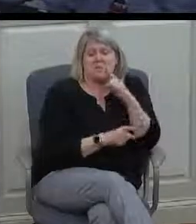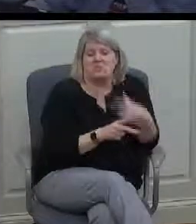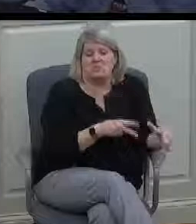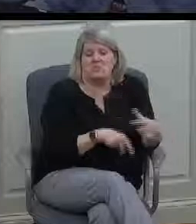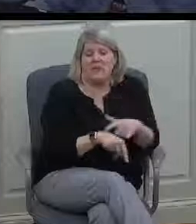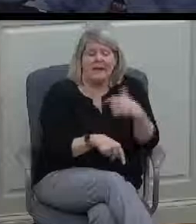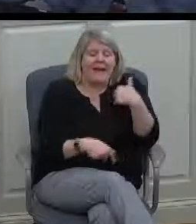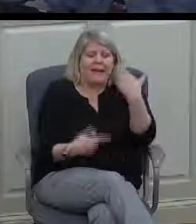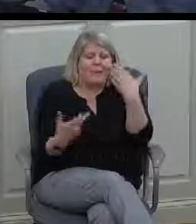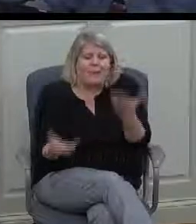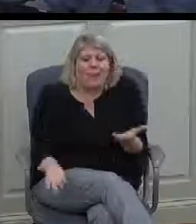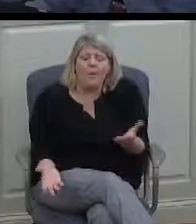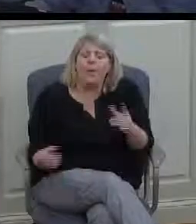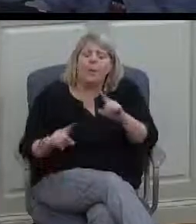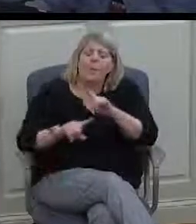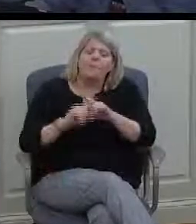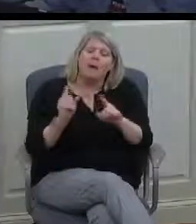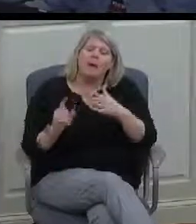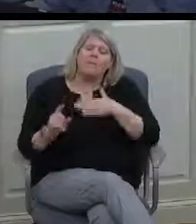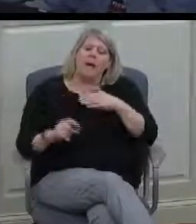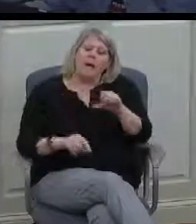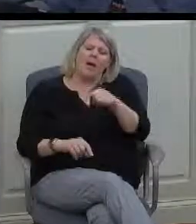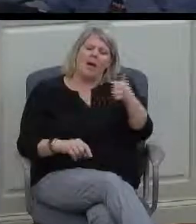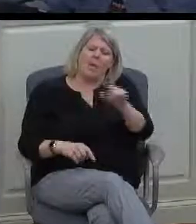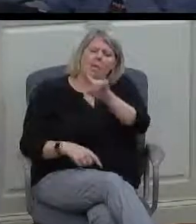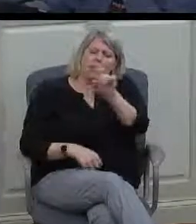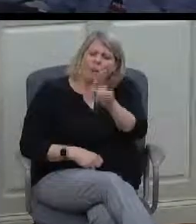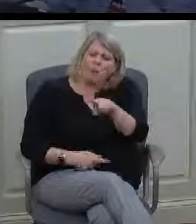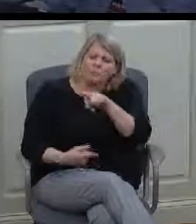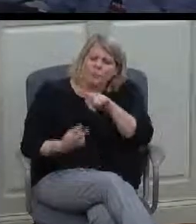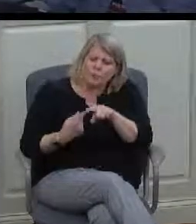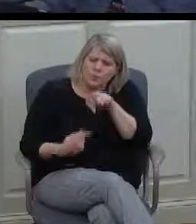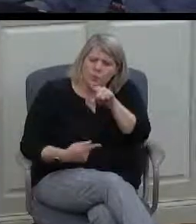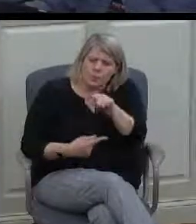other question to you